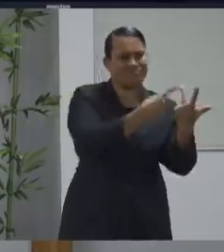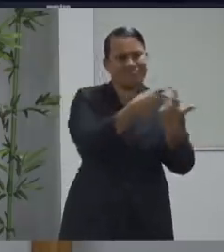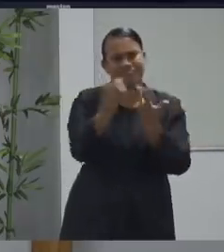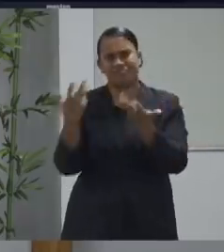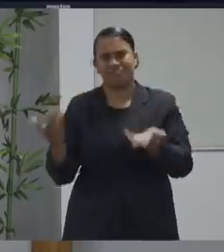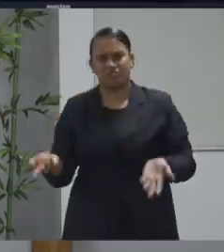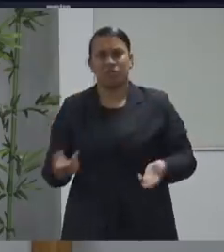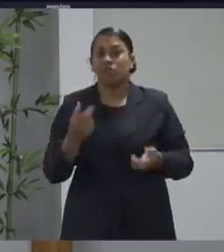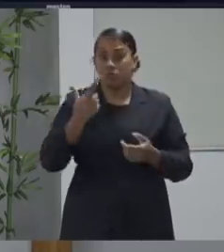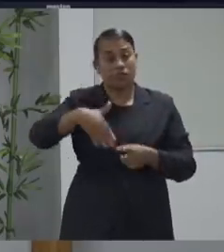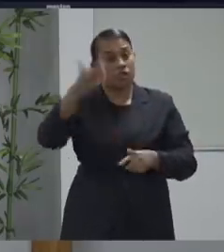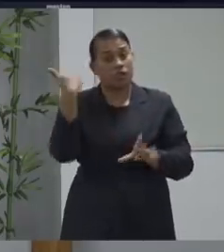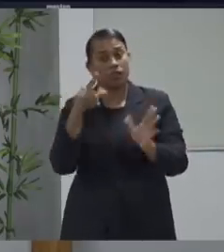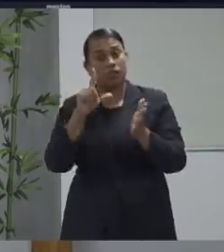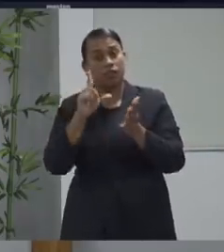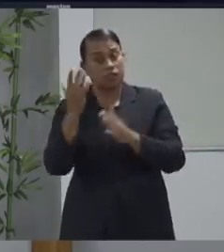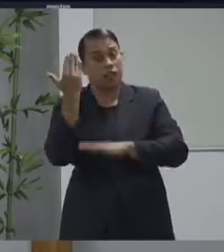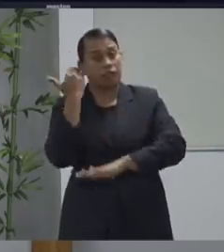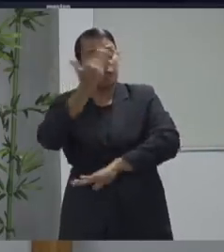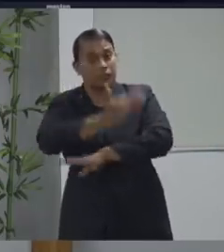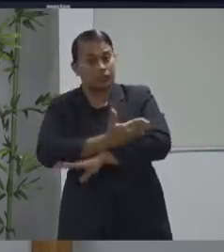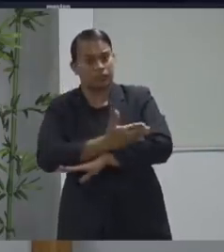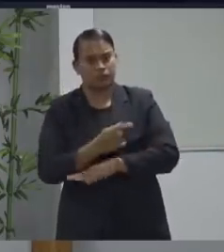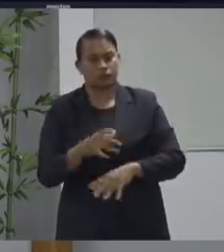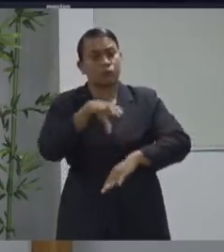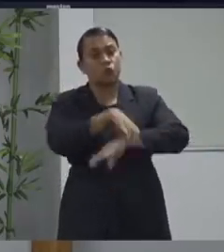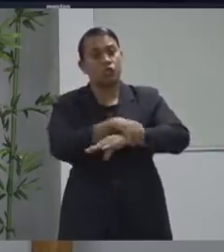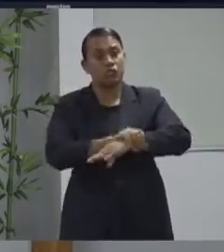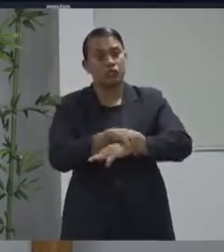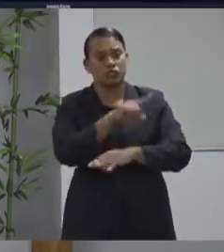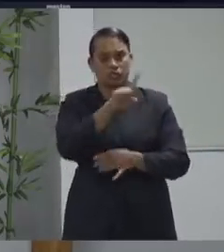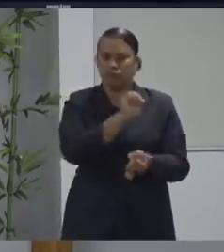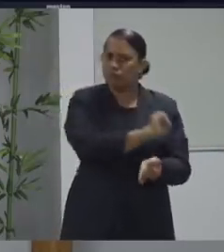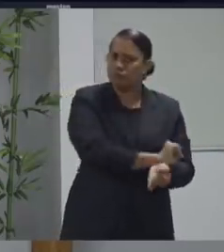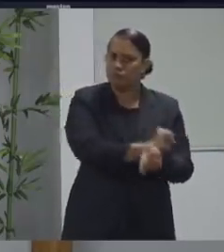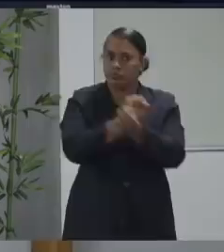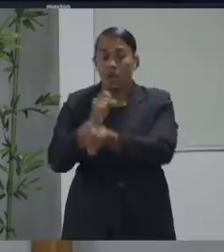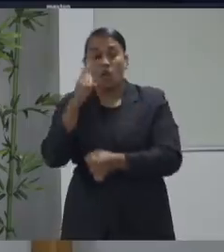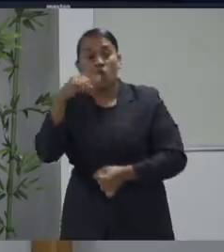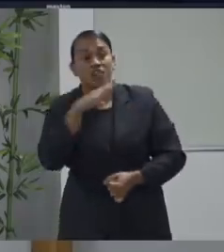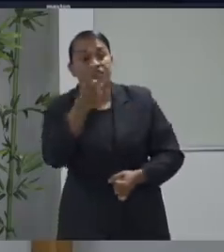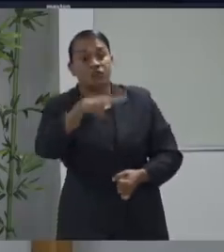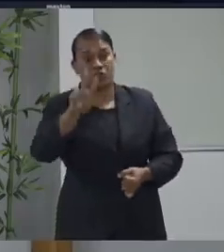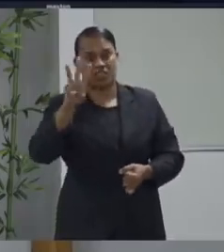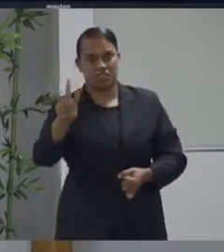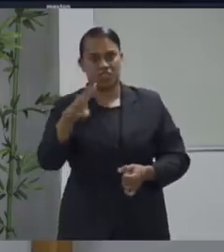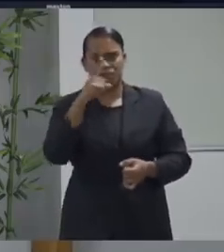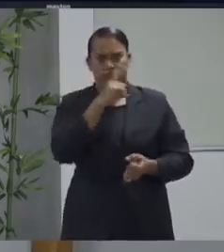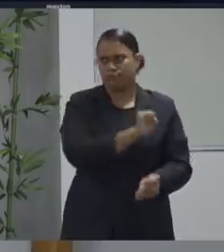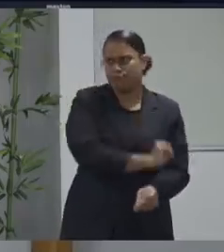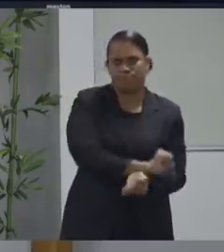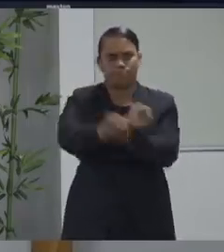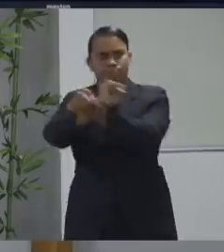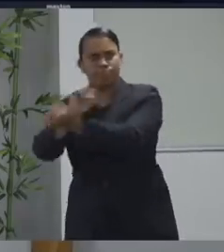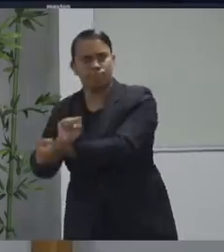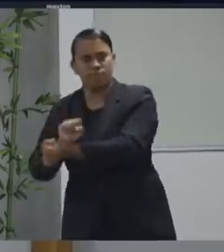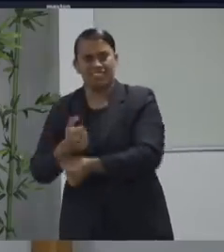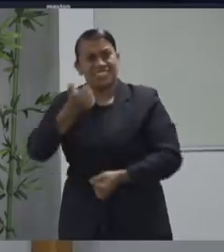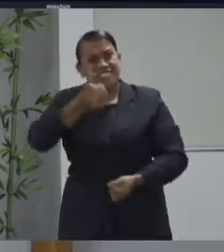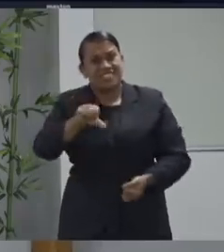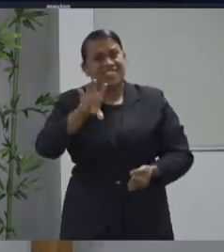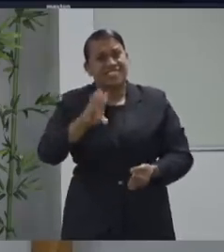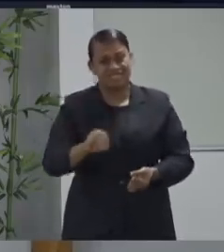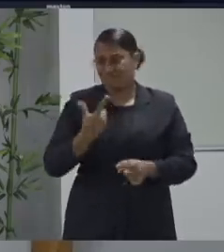Last night, the police arrested another 123 individuals for violating curfew, up from 60 the day